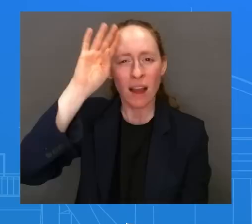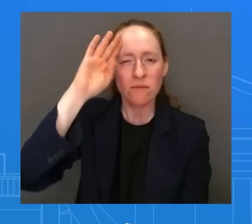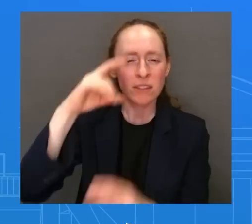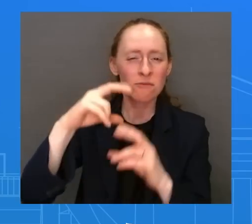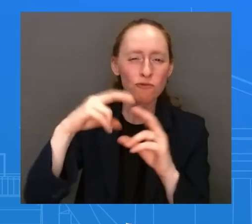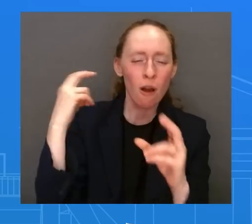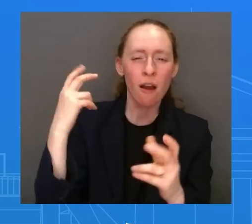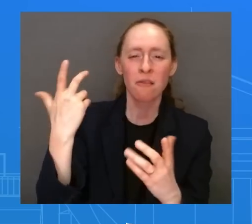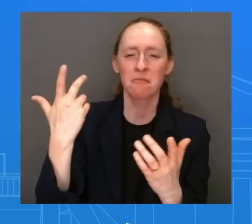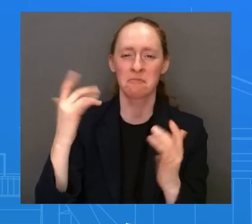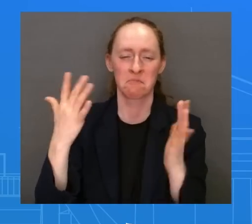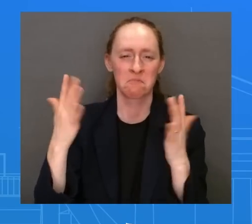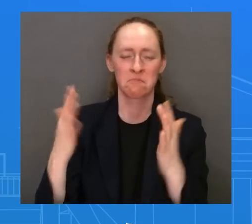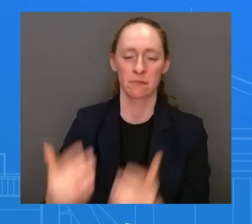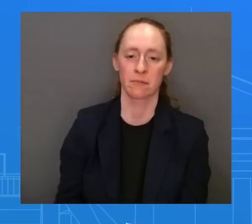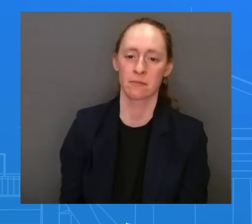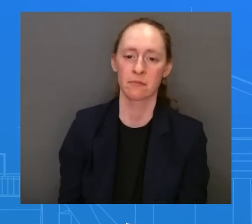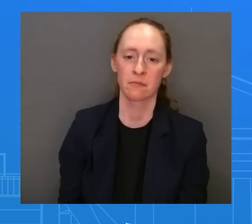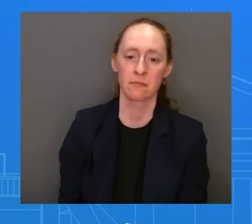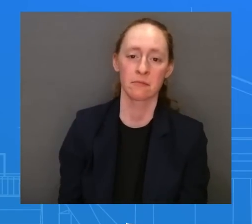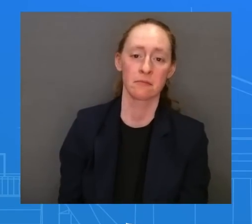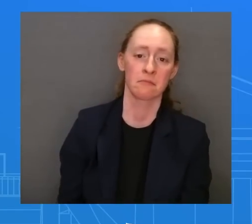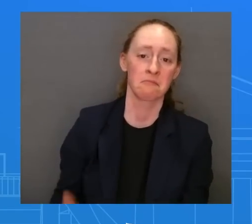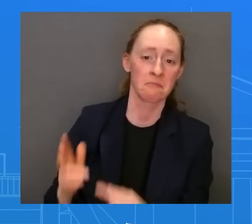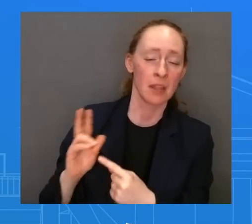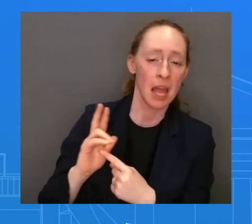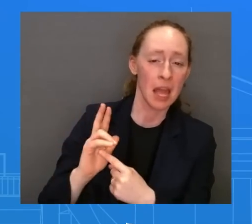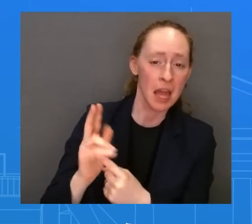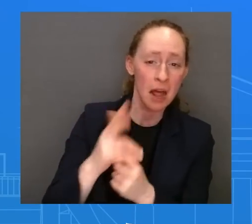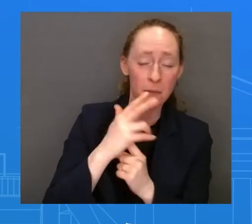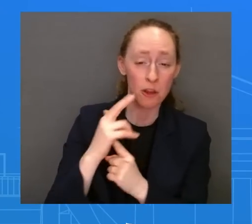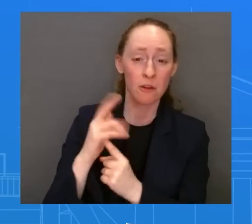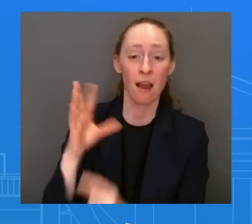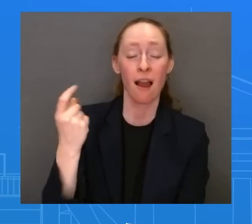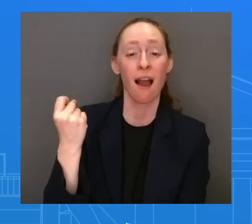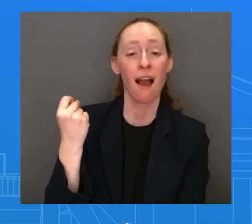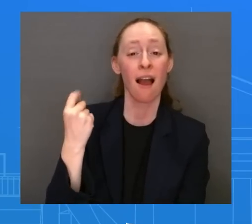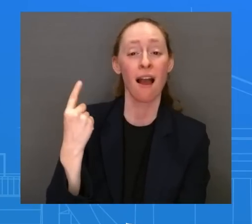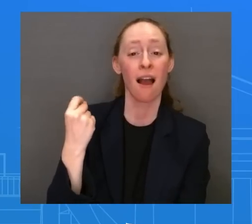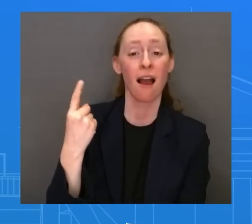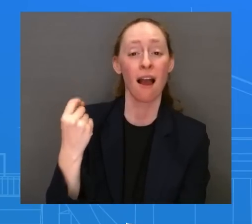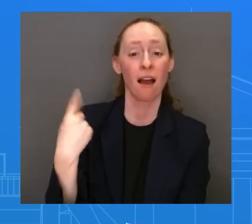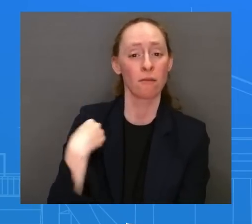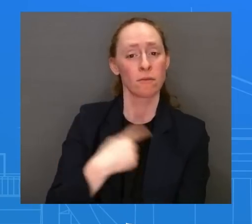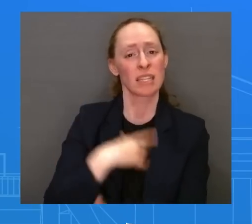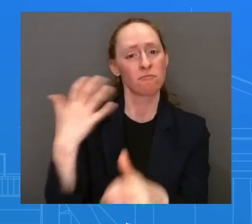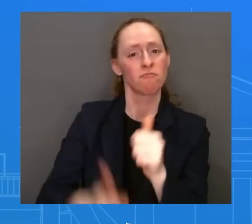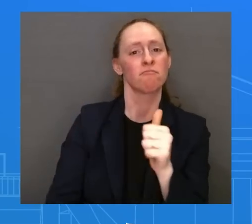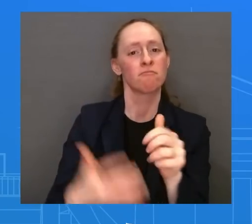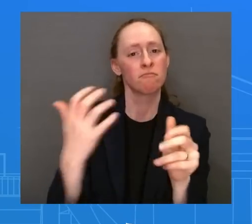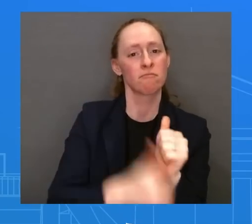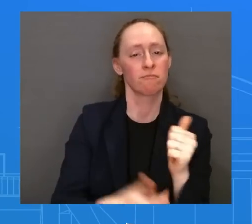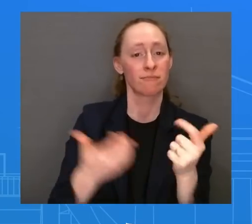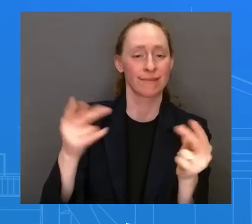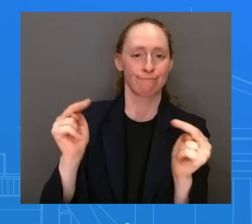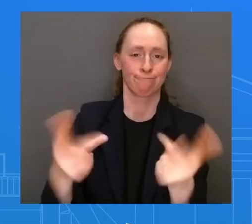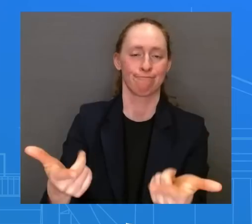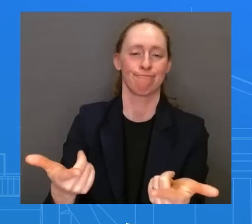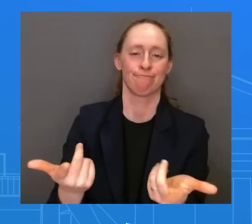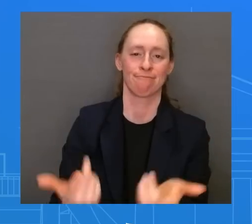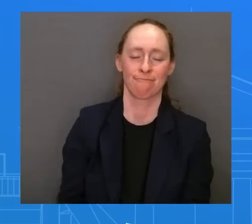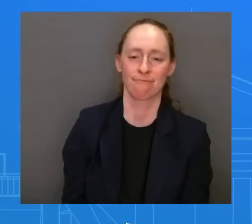helicopters that we left there all disabled so the Taliban couldn't get them flying again whatever ground Vehicles like uh mraps or Humvees